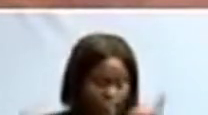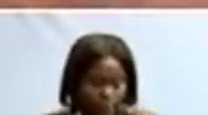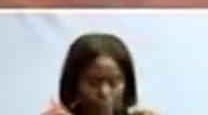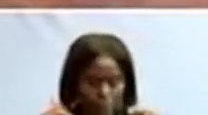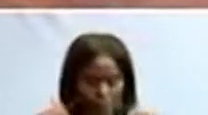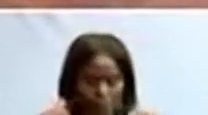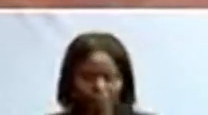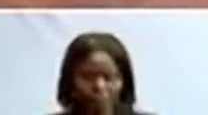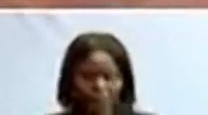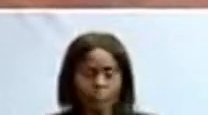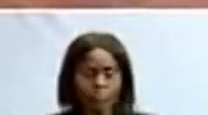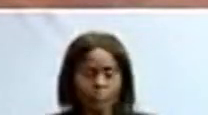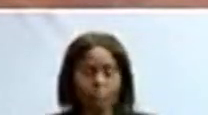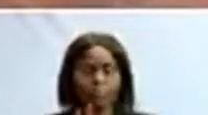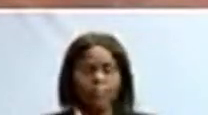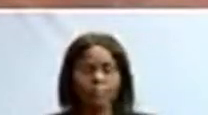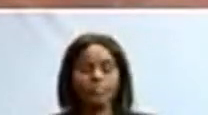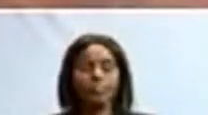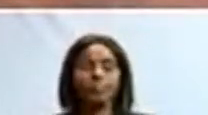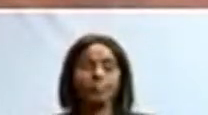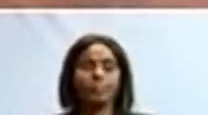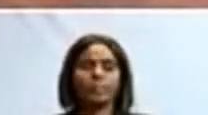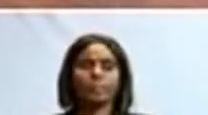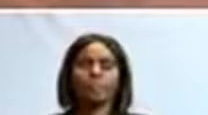are skipped.